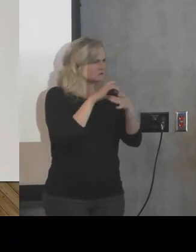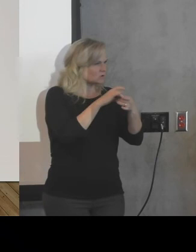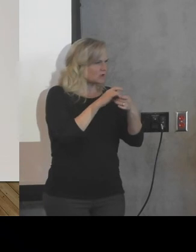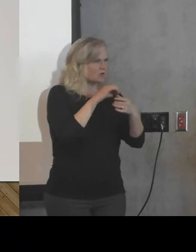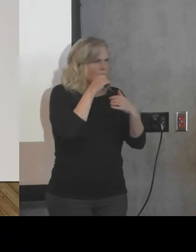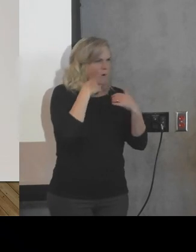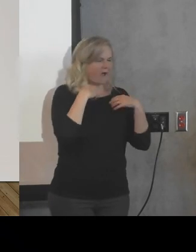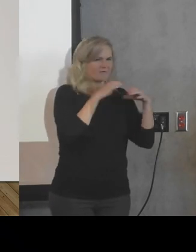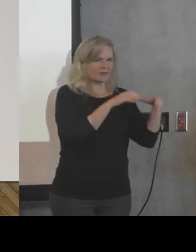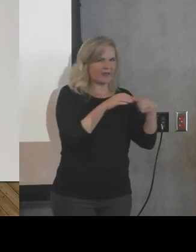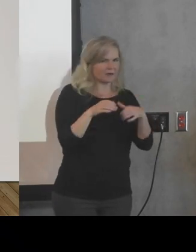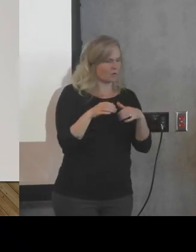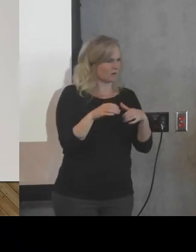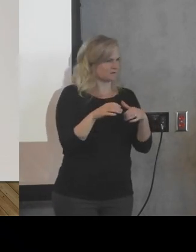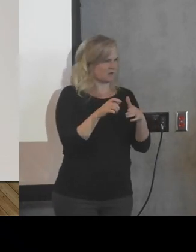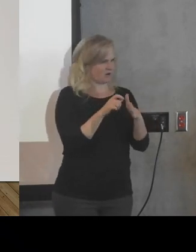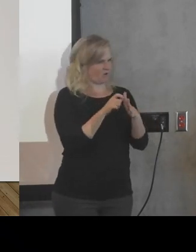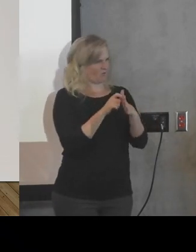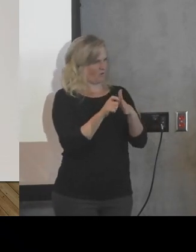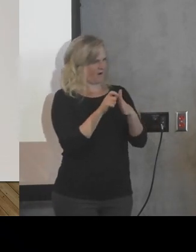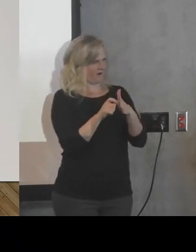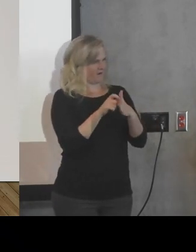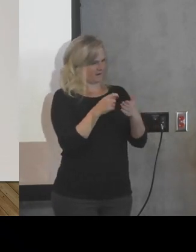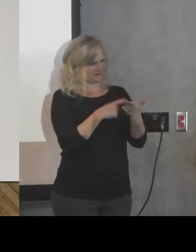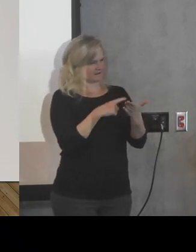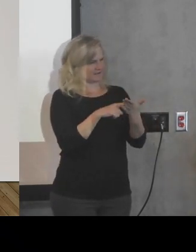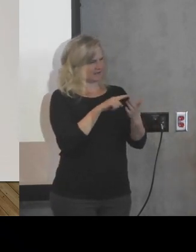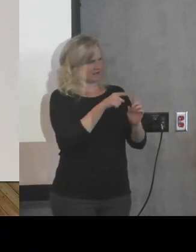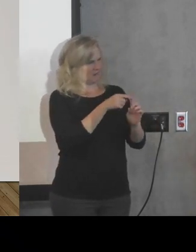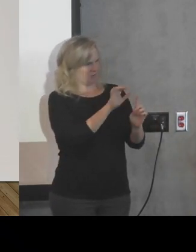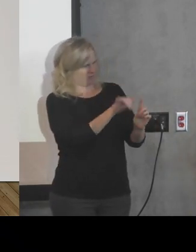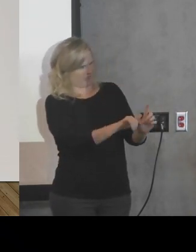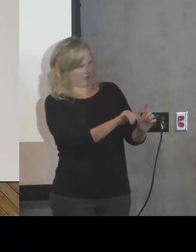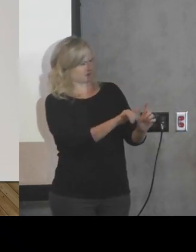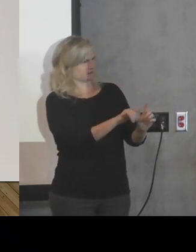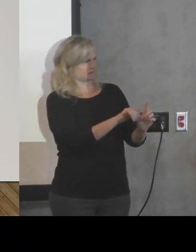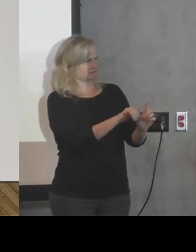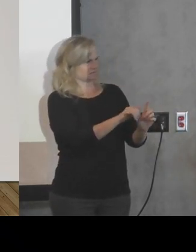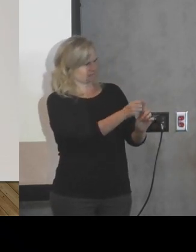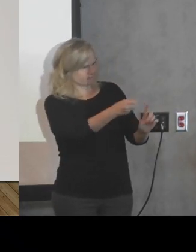how writing and talking about attributes is going to be that much harder for them.